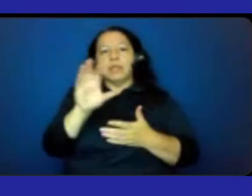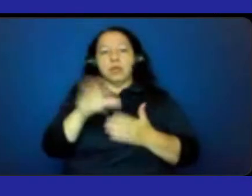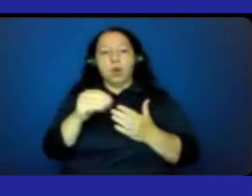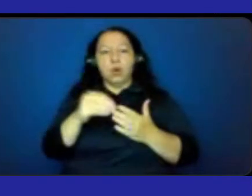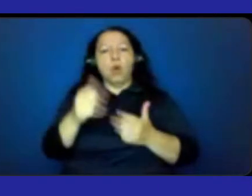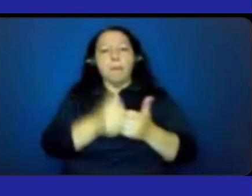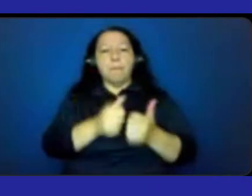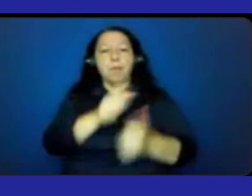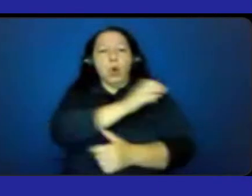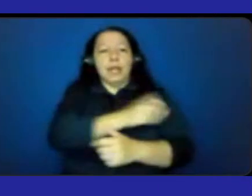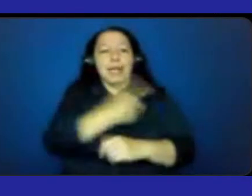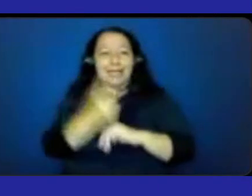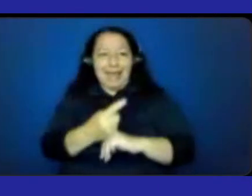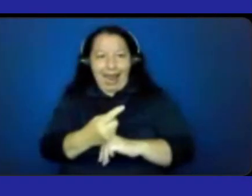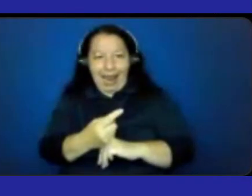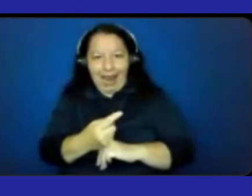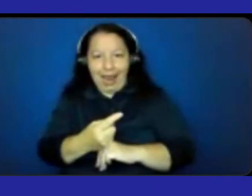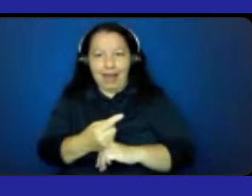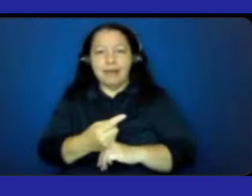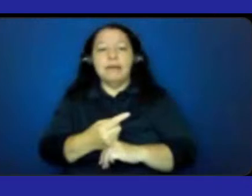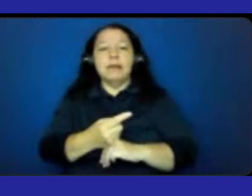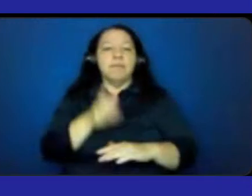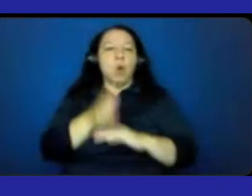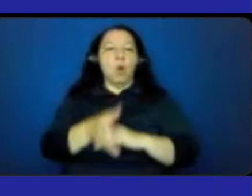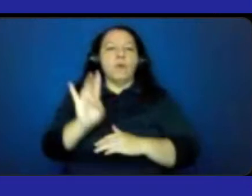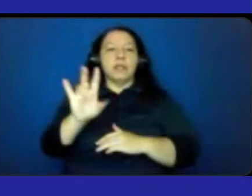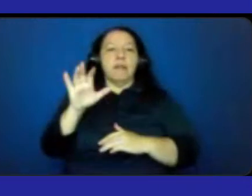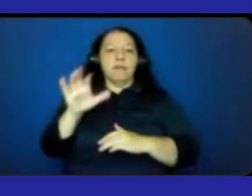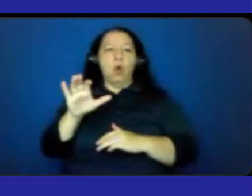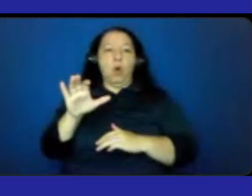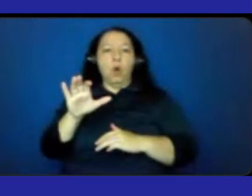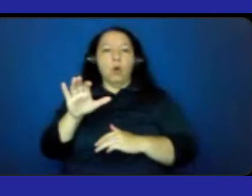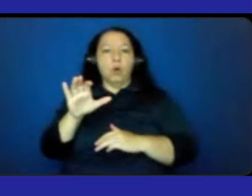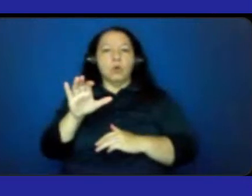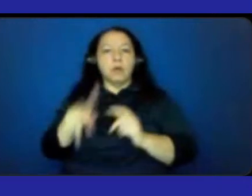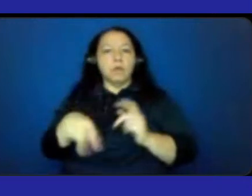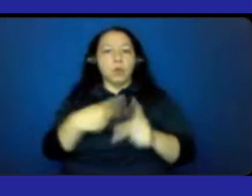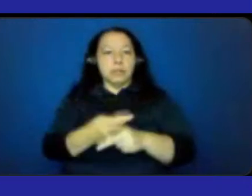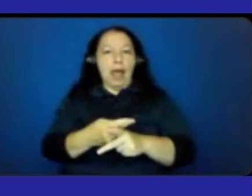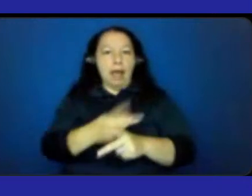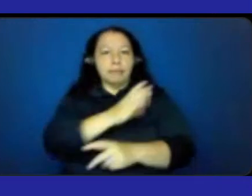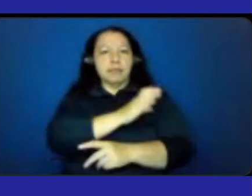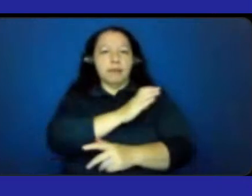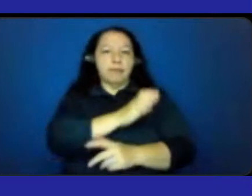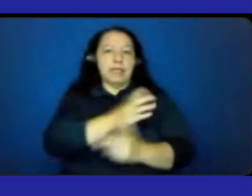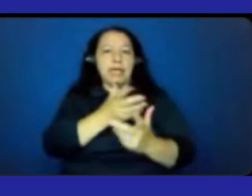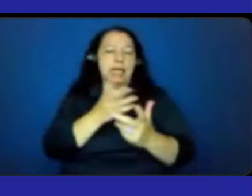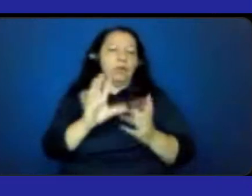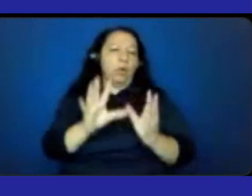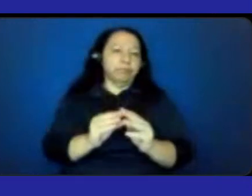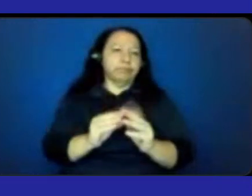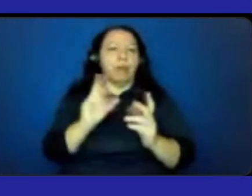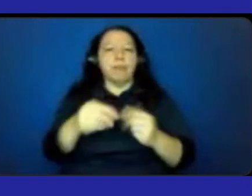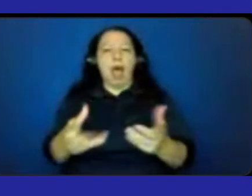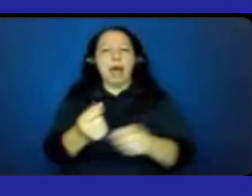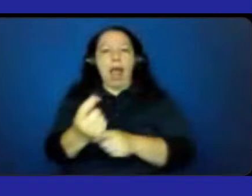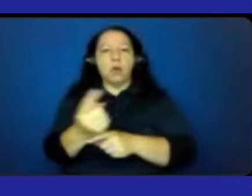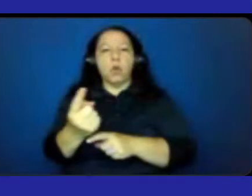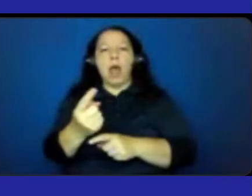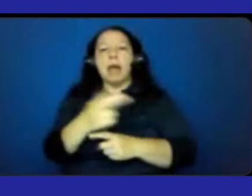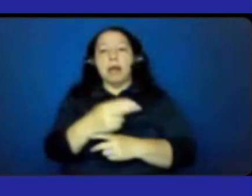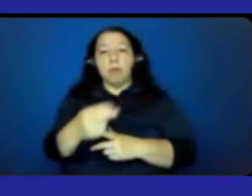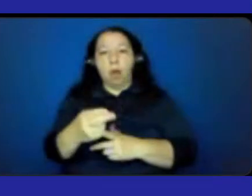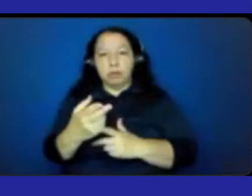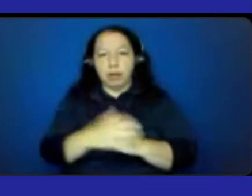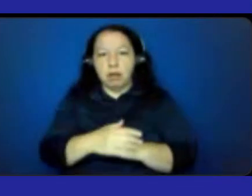clinic day, and there are over 700 such clinics provided annually at health and hospitals. Nilag staff's